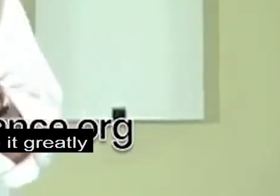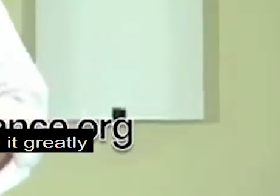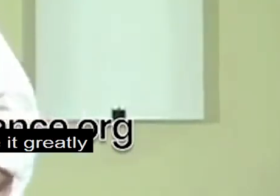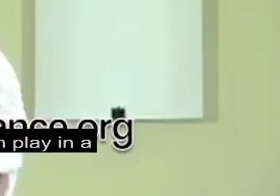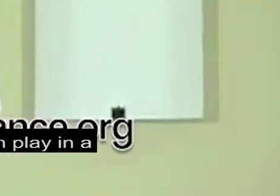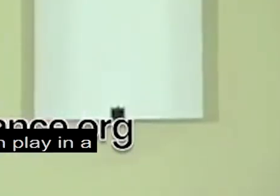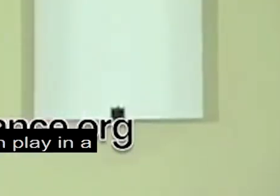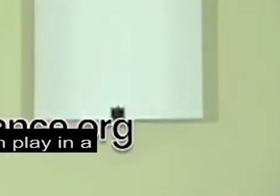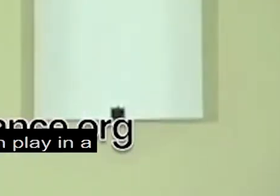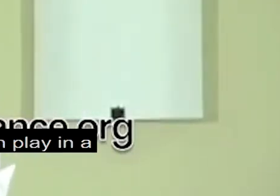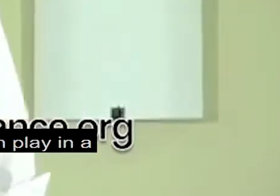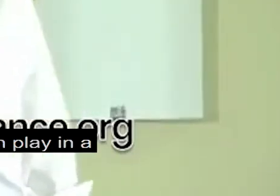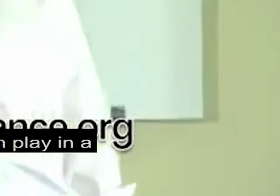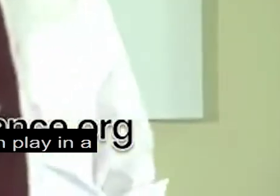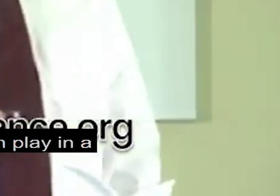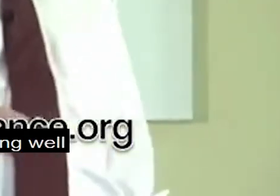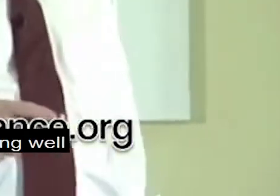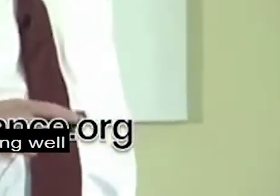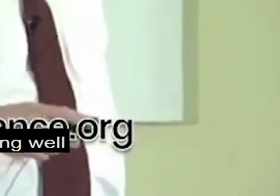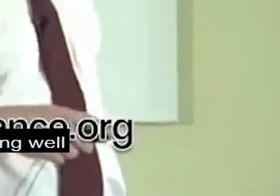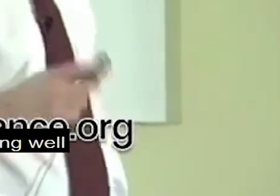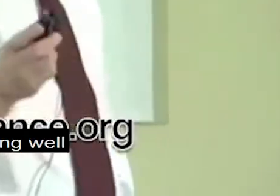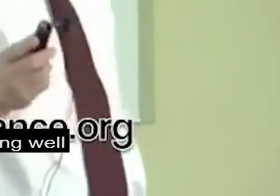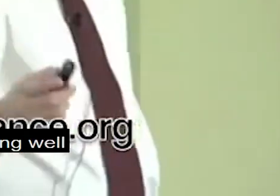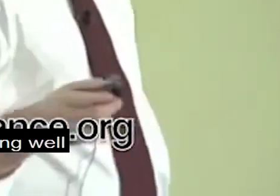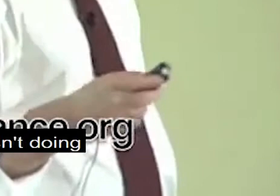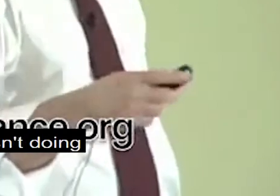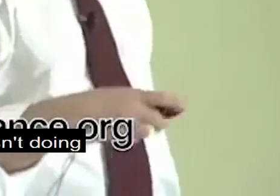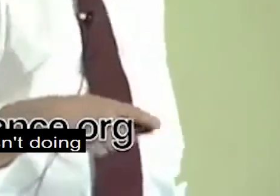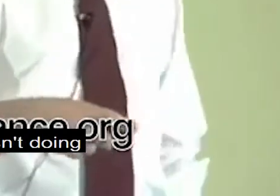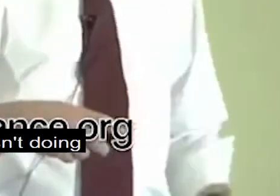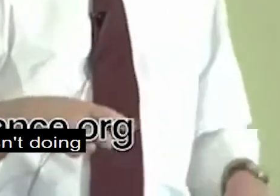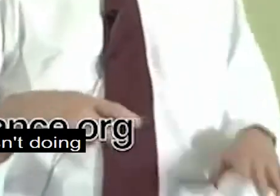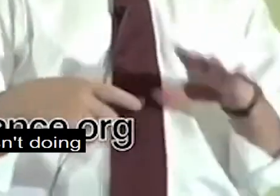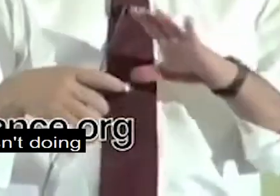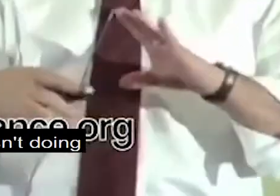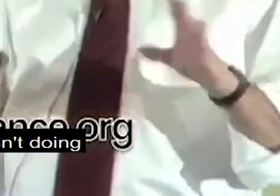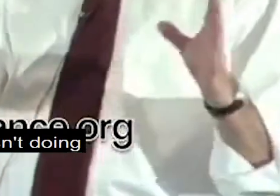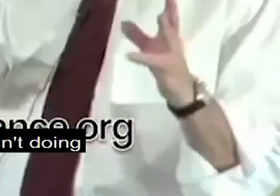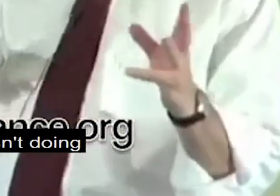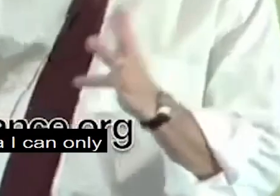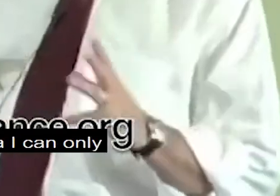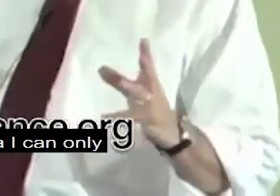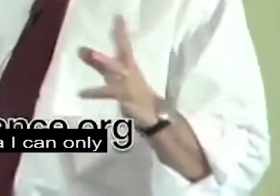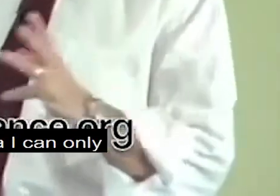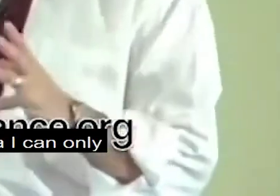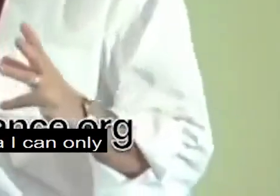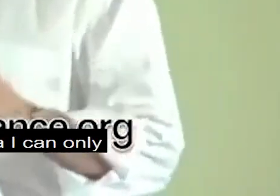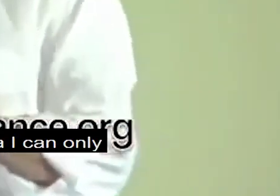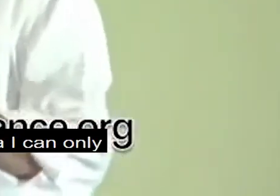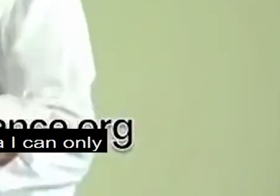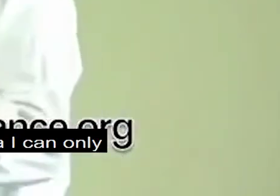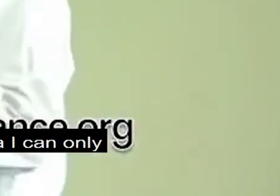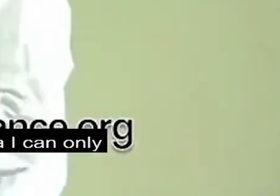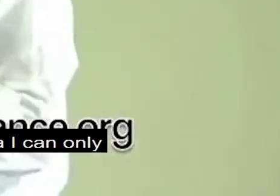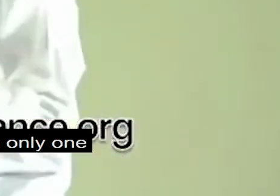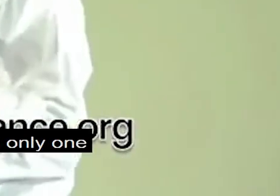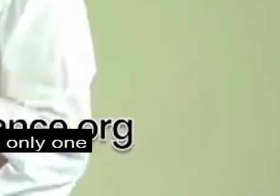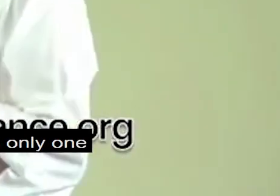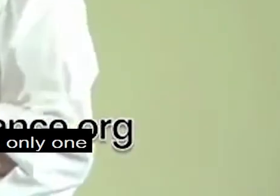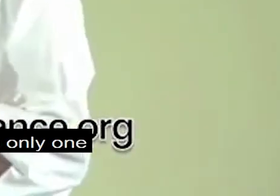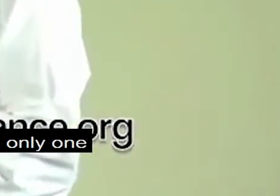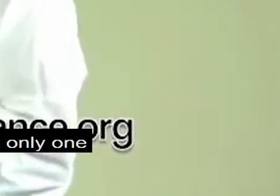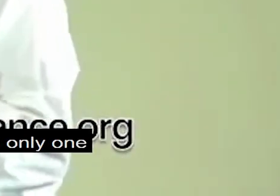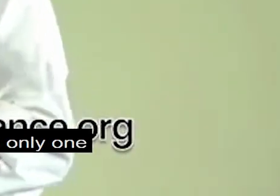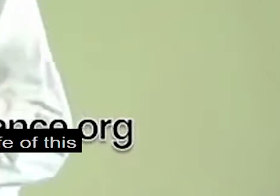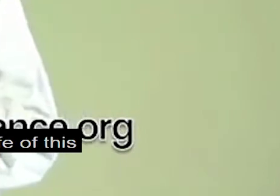Because you see, it greatly narrows the role that you can play in the life of a kid who's not doing well. Because if you think a kid isn't doing well because he doesn't wanna, I can only think of one